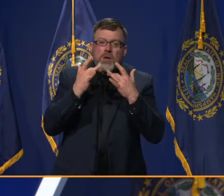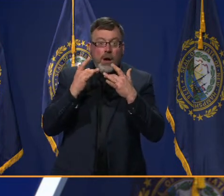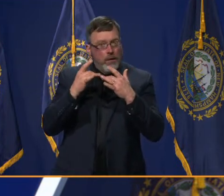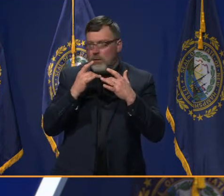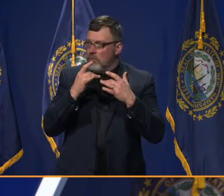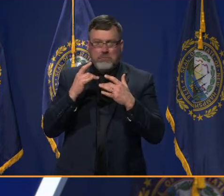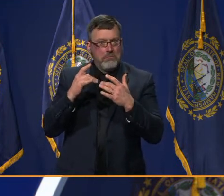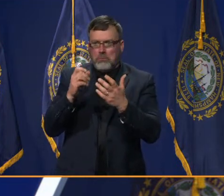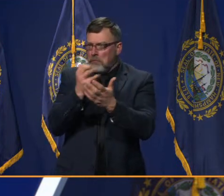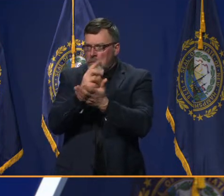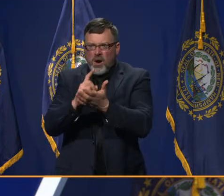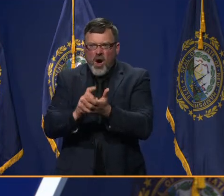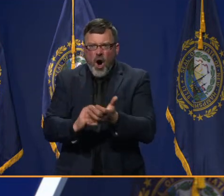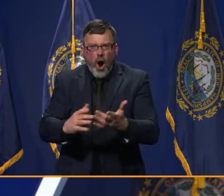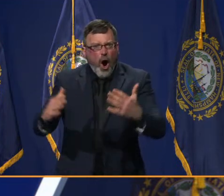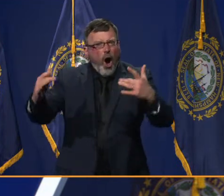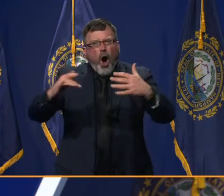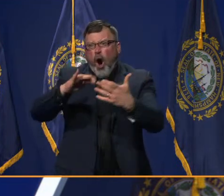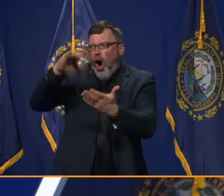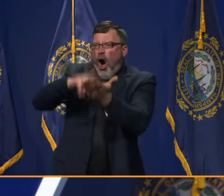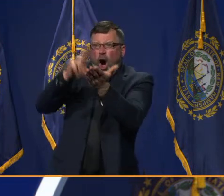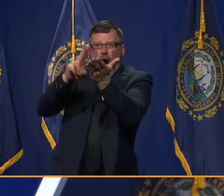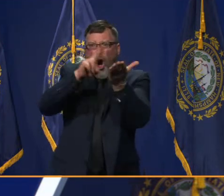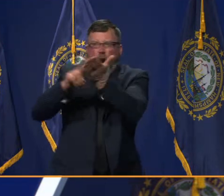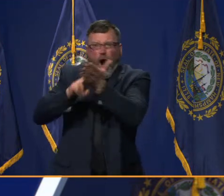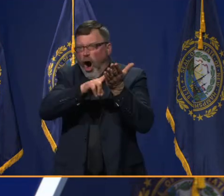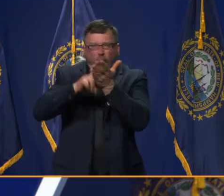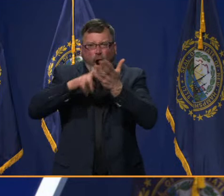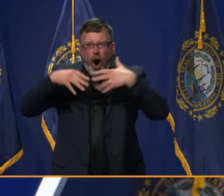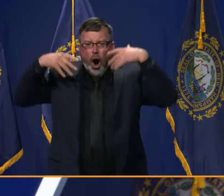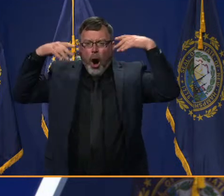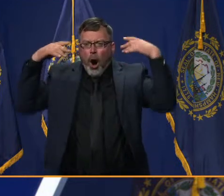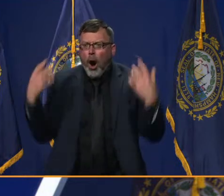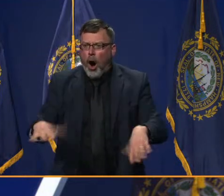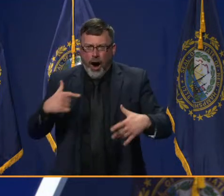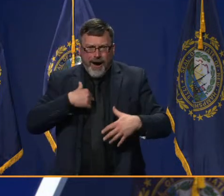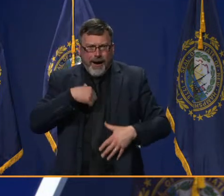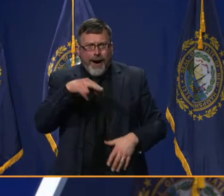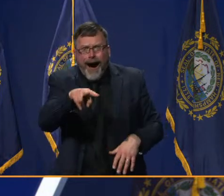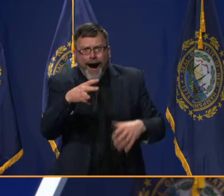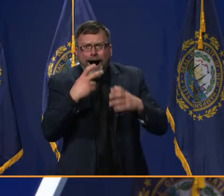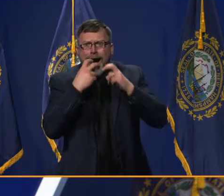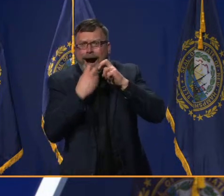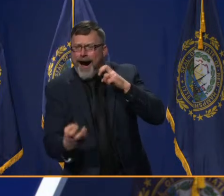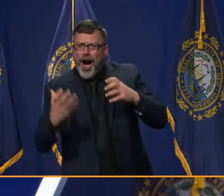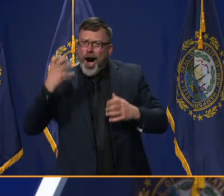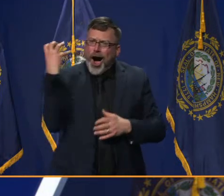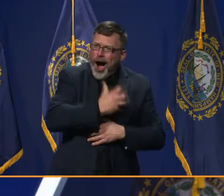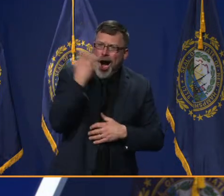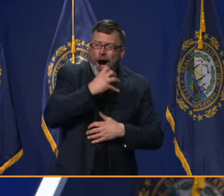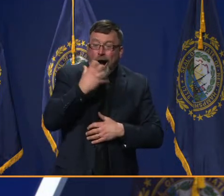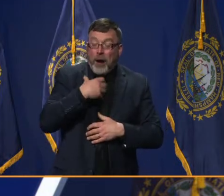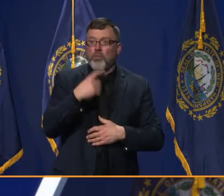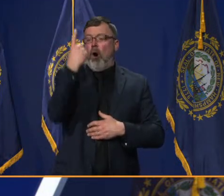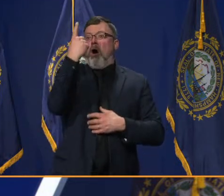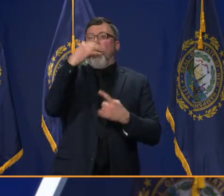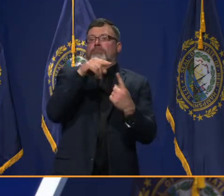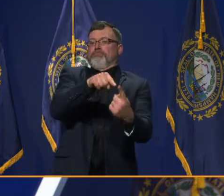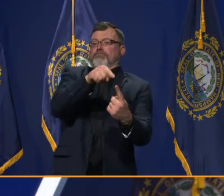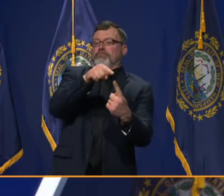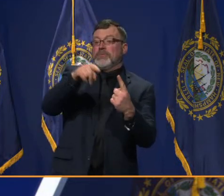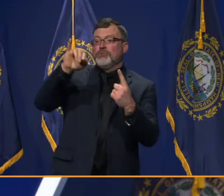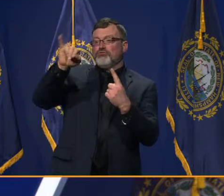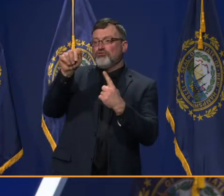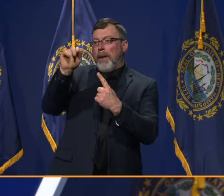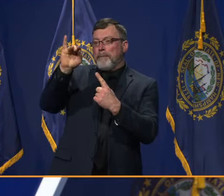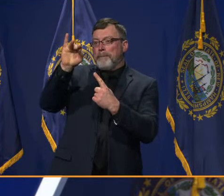literally hundreds of individuals had signed up. It was amazing. One particular individual was Jamie Adams. Jamie registered